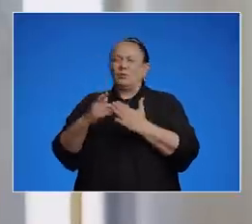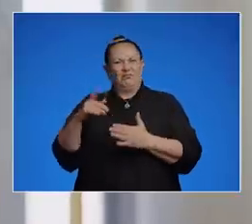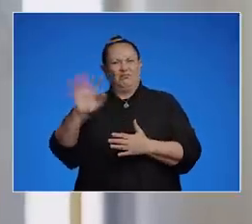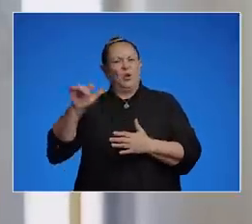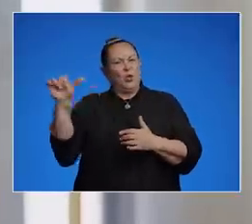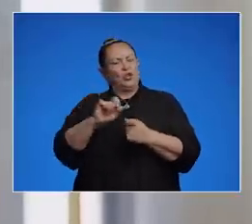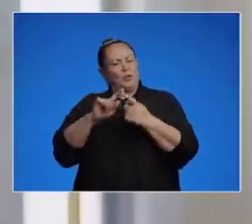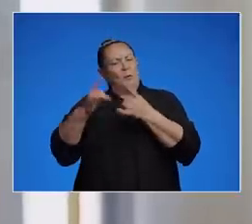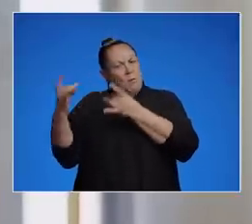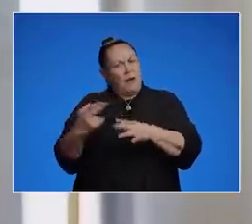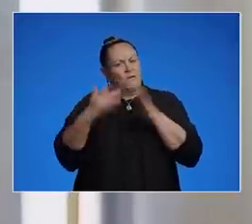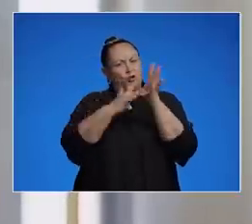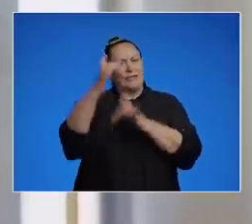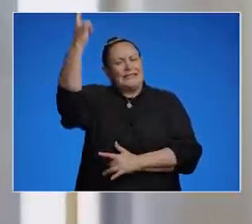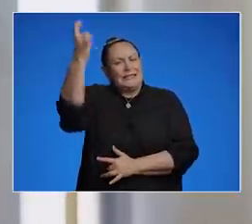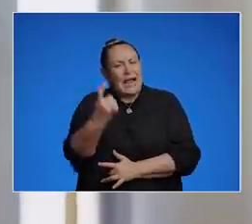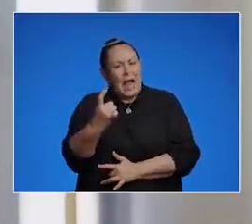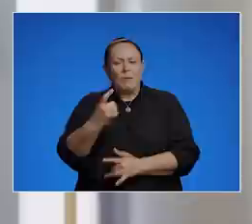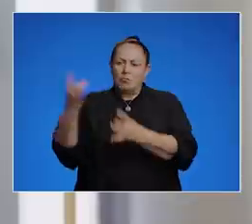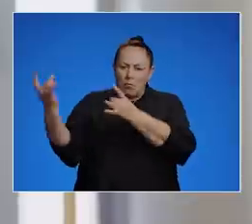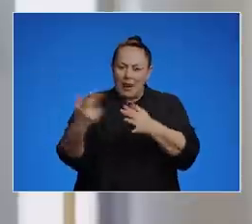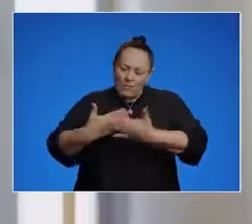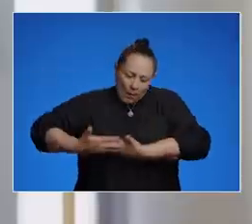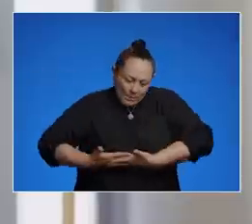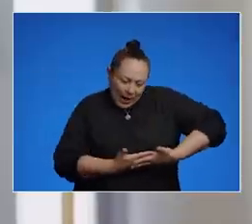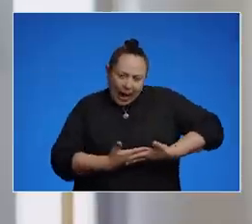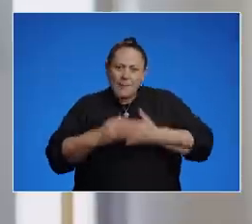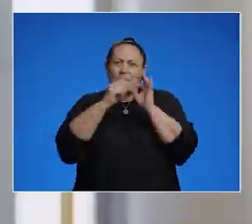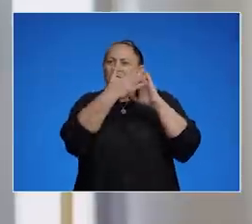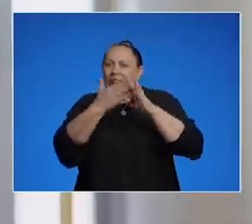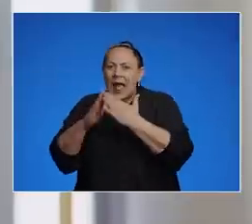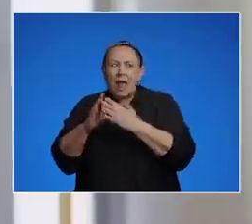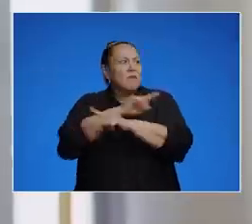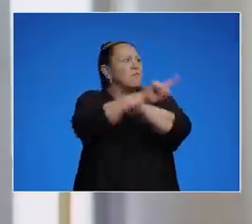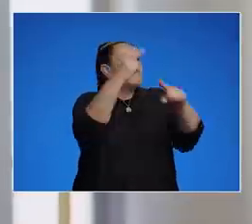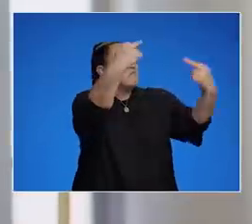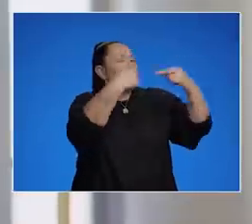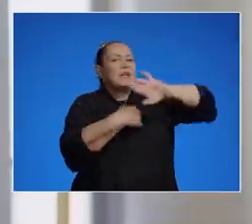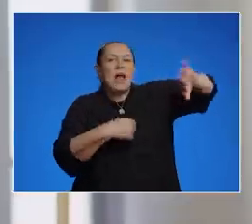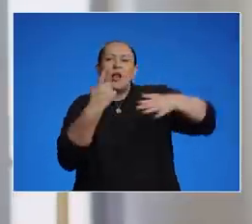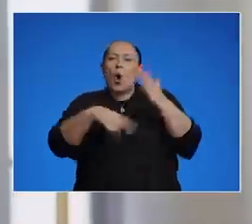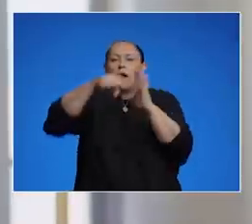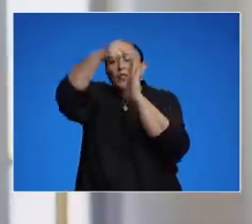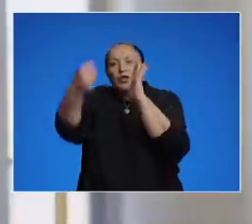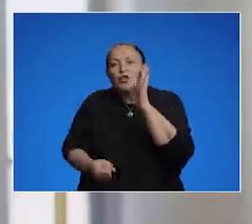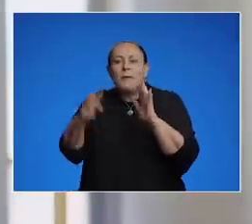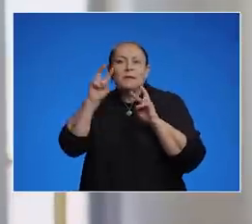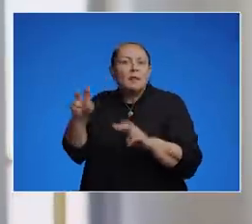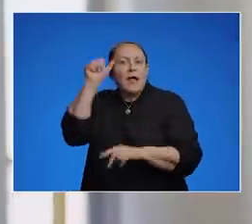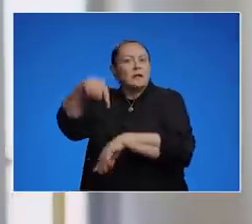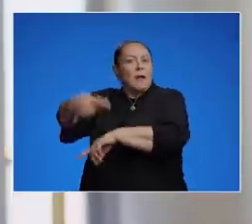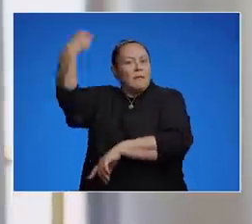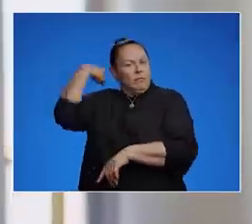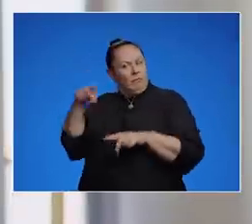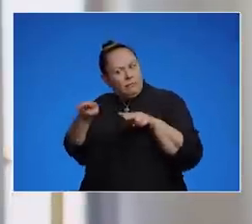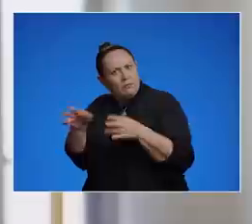preparing for the coming of Jesus, the baby at Bethlehem that wasn't recognized by anybody except the good shepherds and the